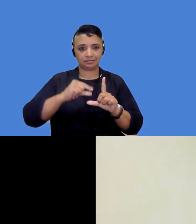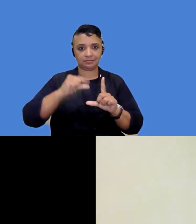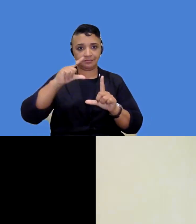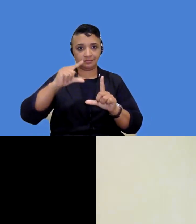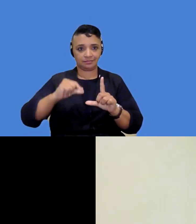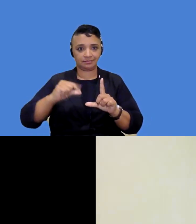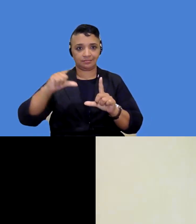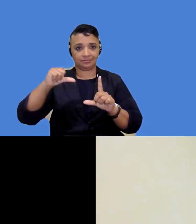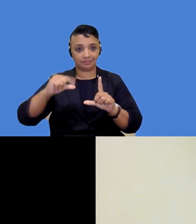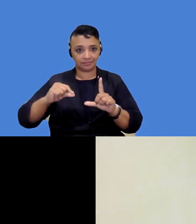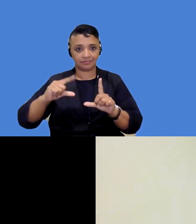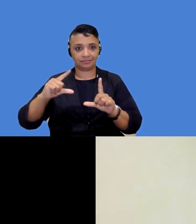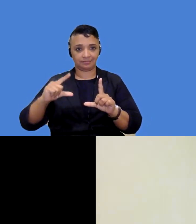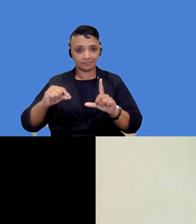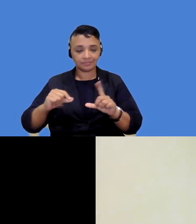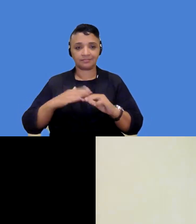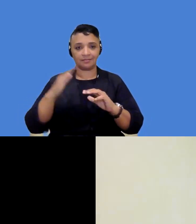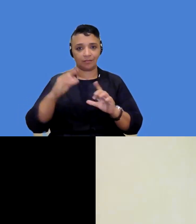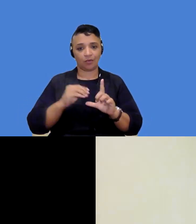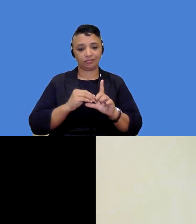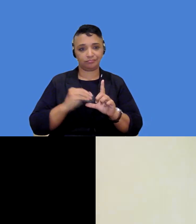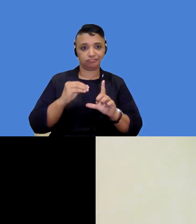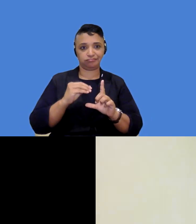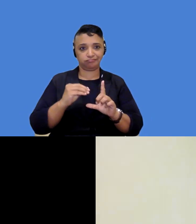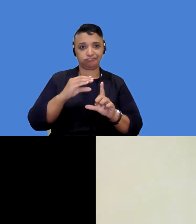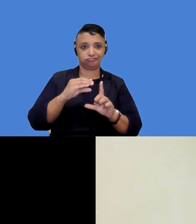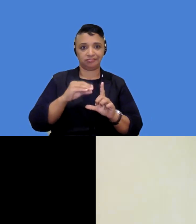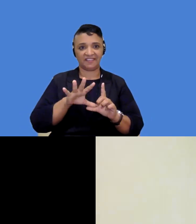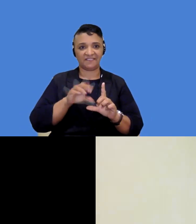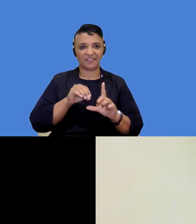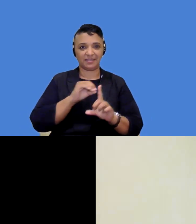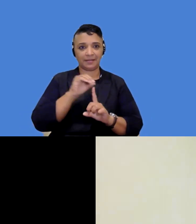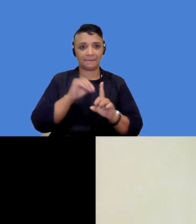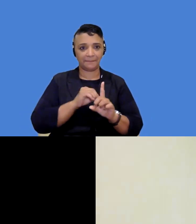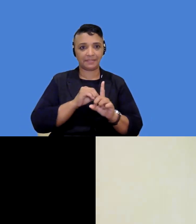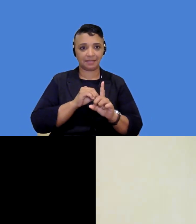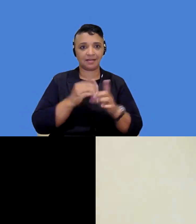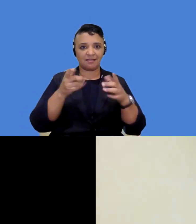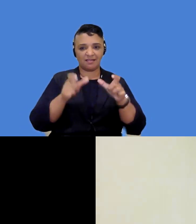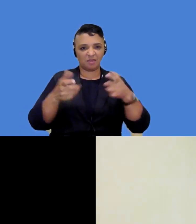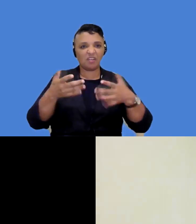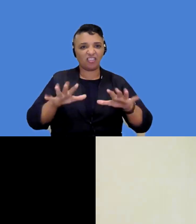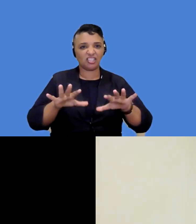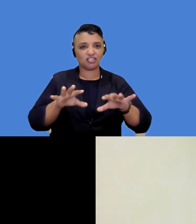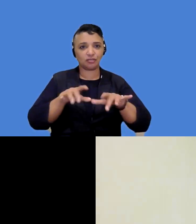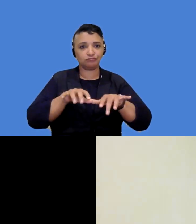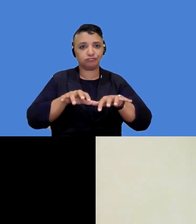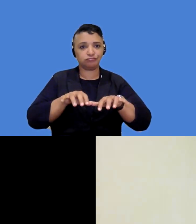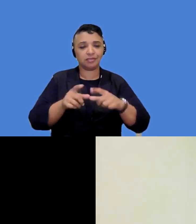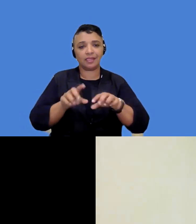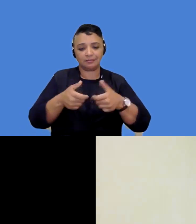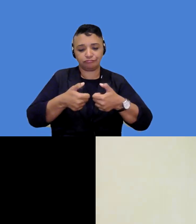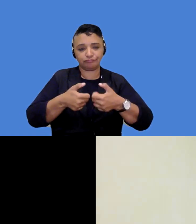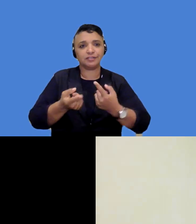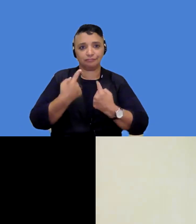is gradually increasing. About 50% of everyone here has responded to the poll. Thank you